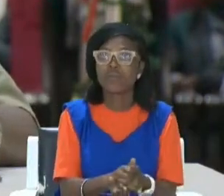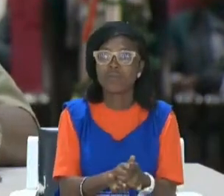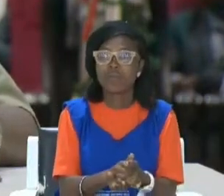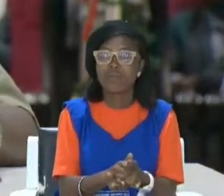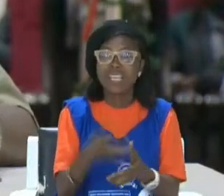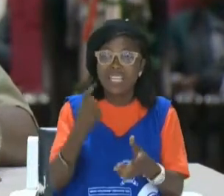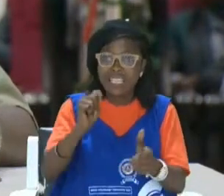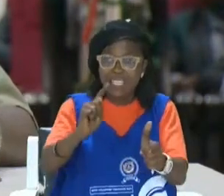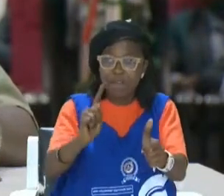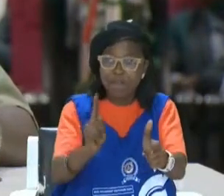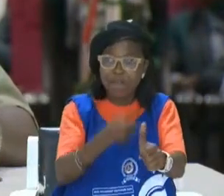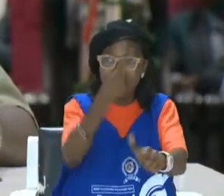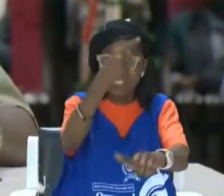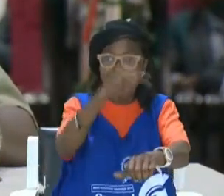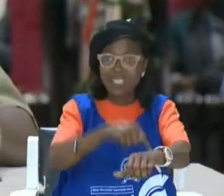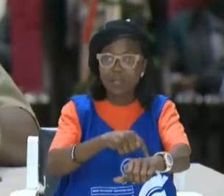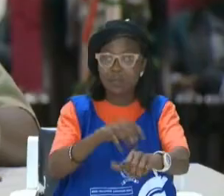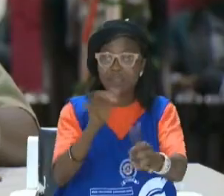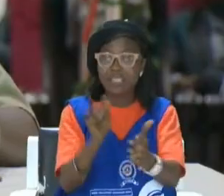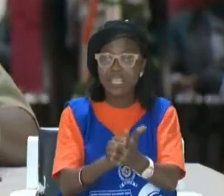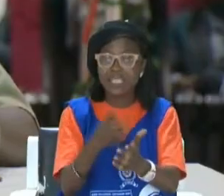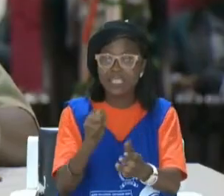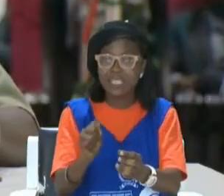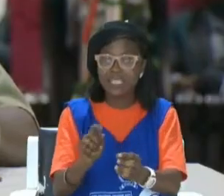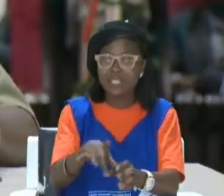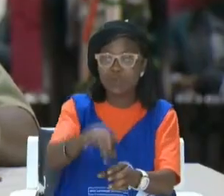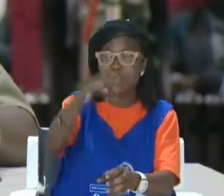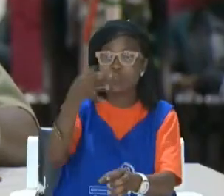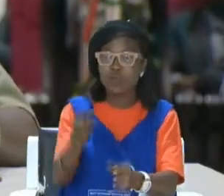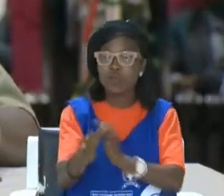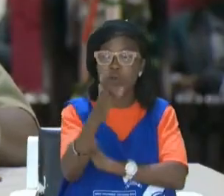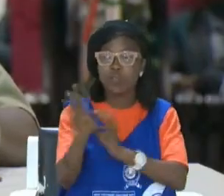The first time that the Spirit of God moved,